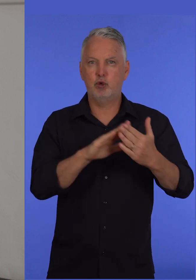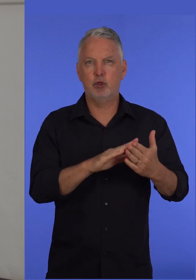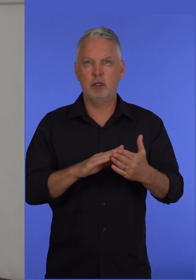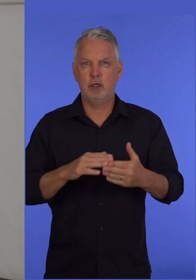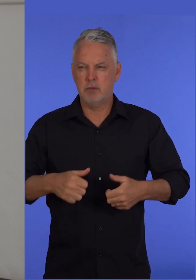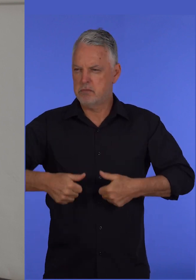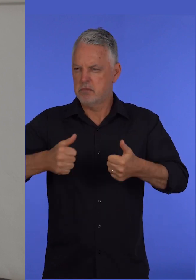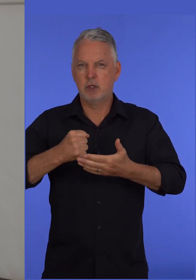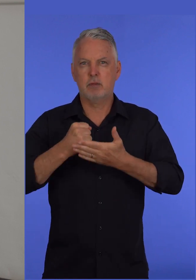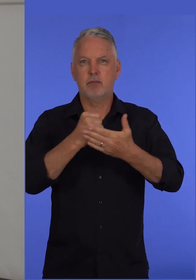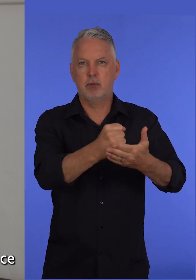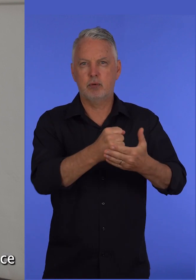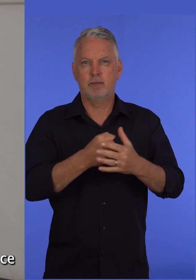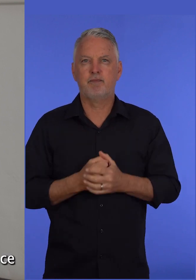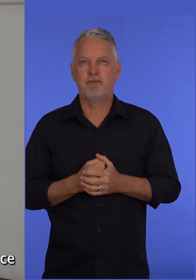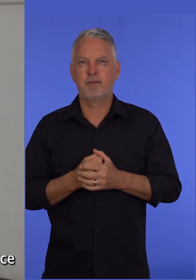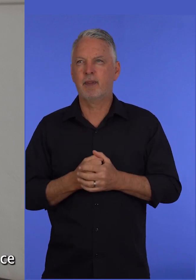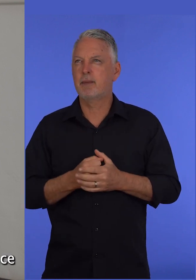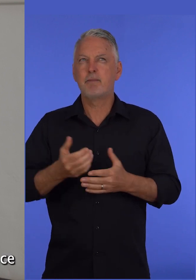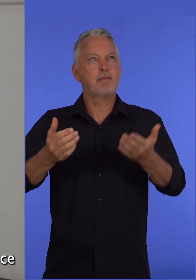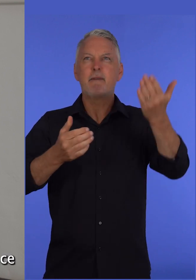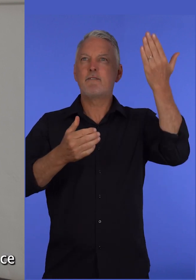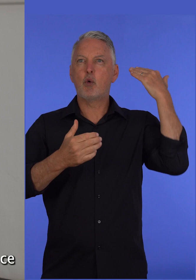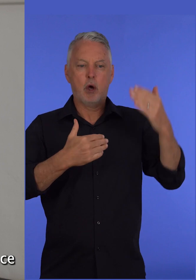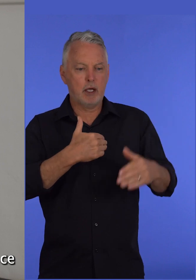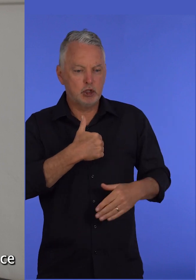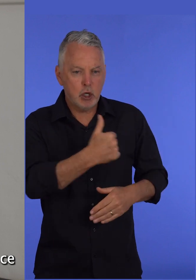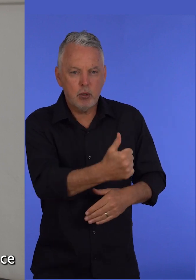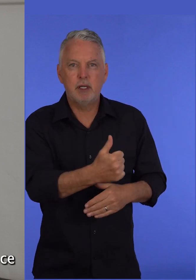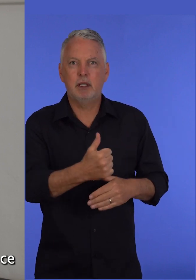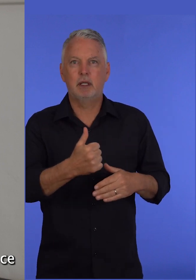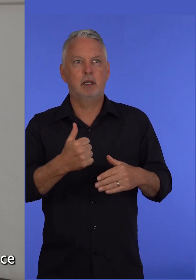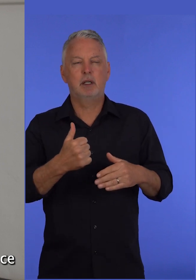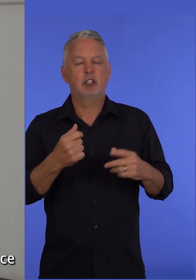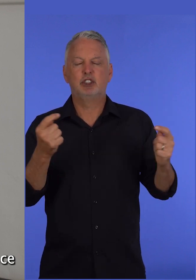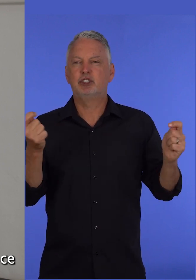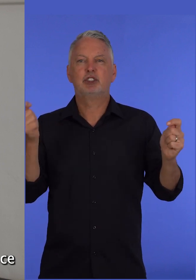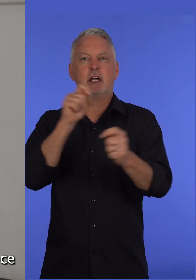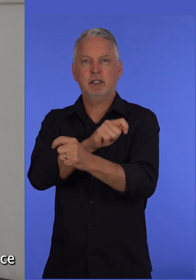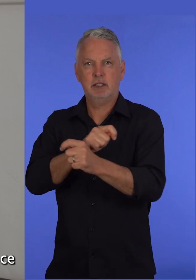issues, the problems, you know, like that is not the case. You know, we do